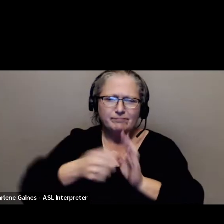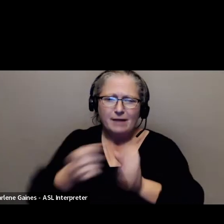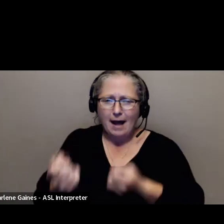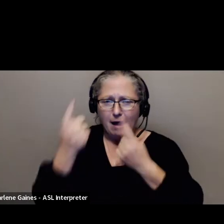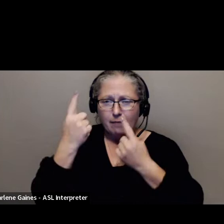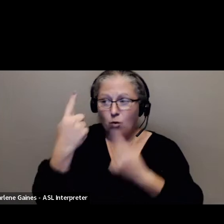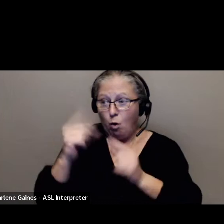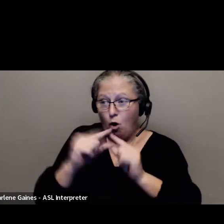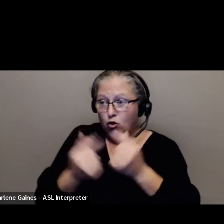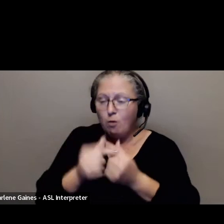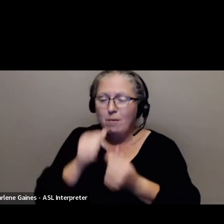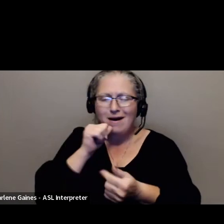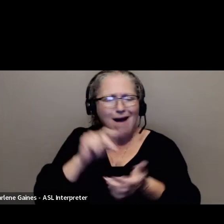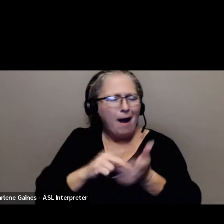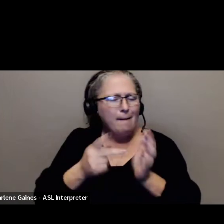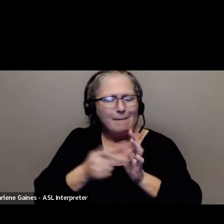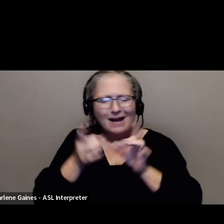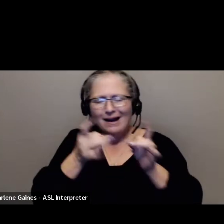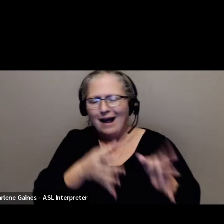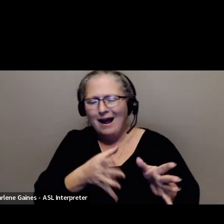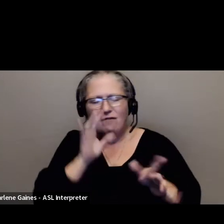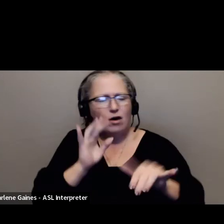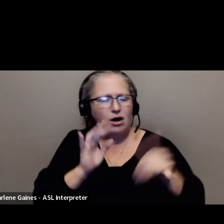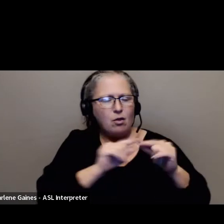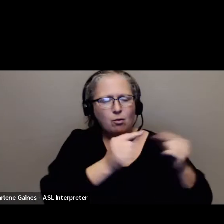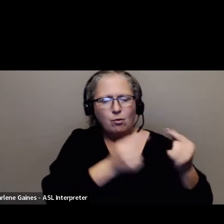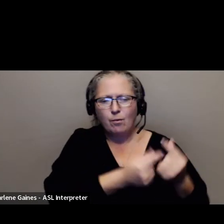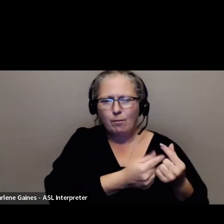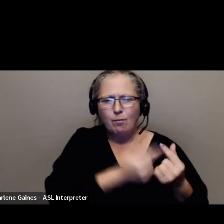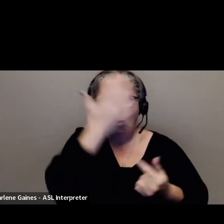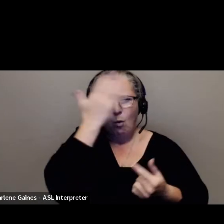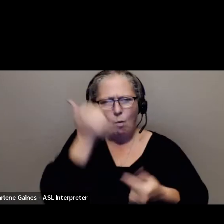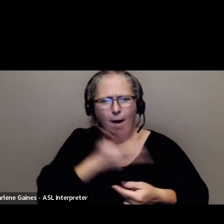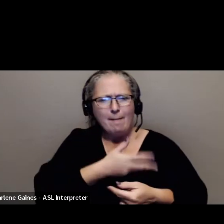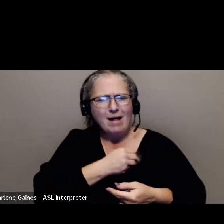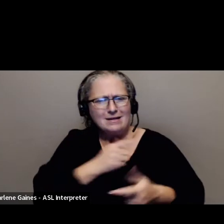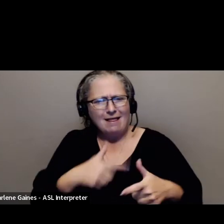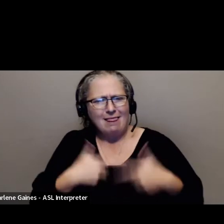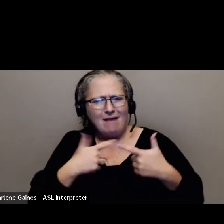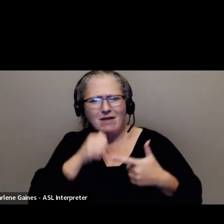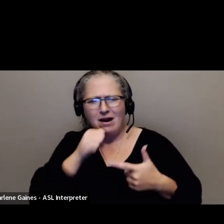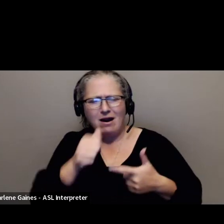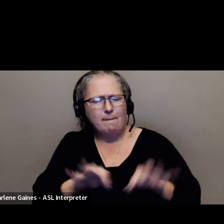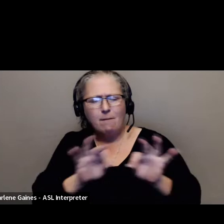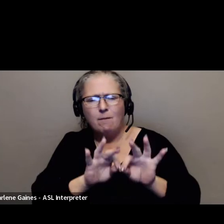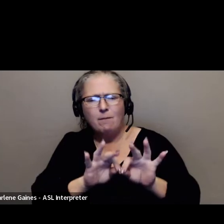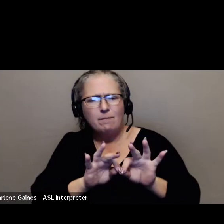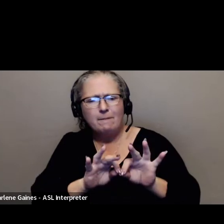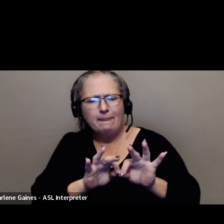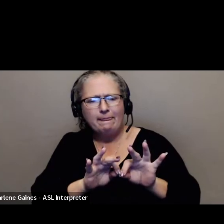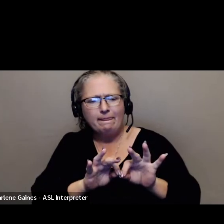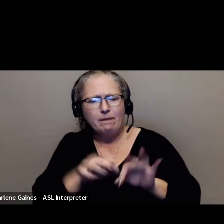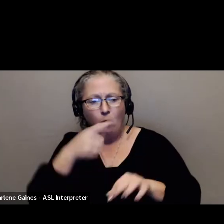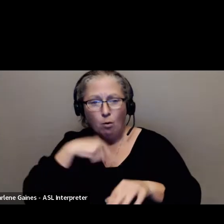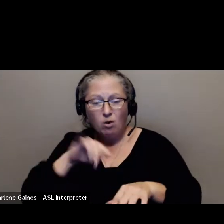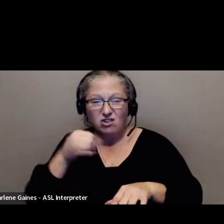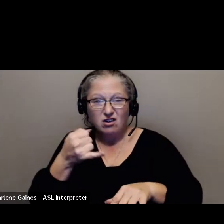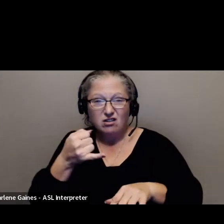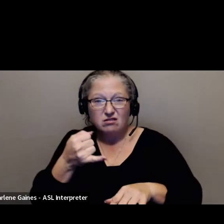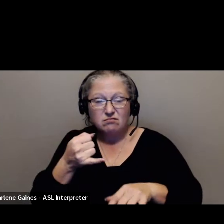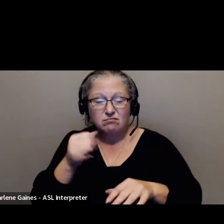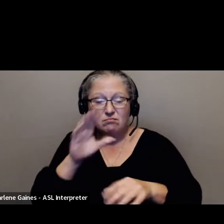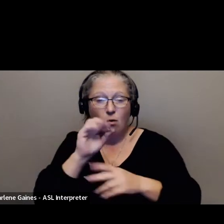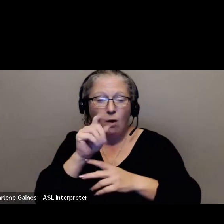one group does not translate into hatred for another. Why do Palestinian lives not matter? Are we just collateral